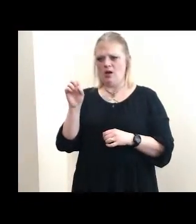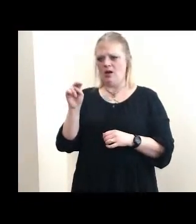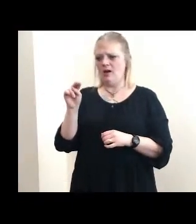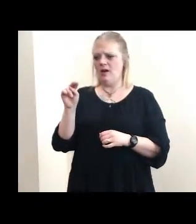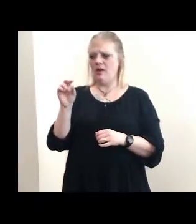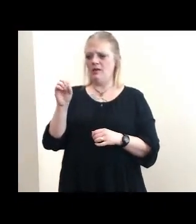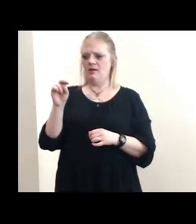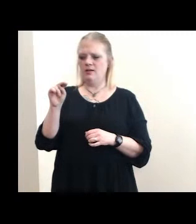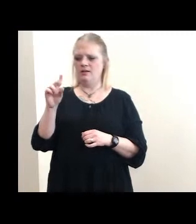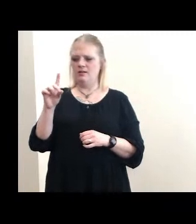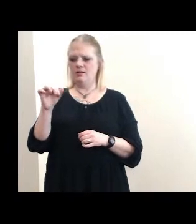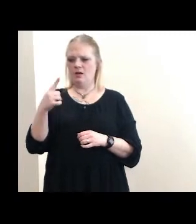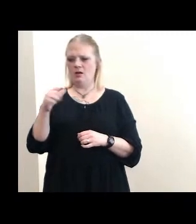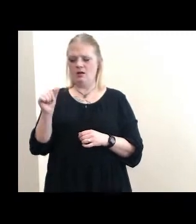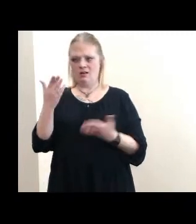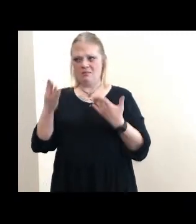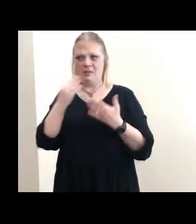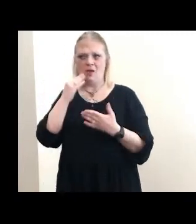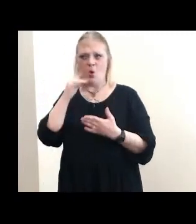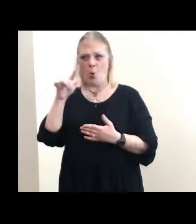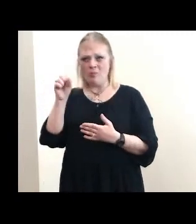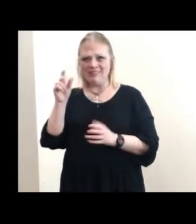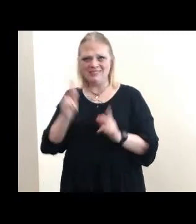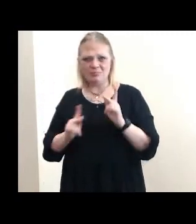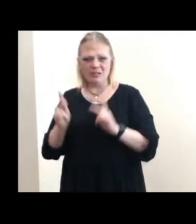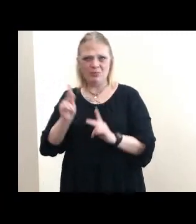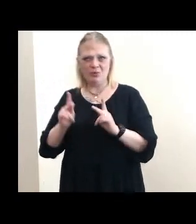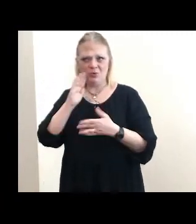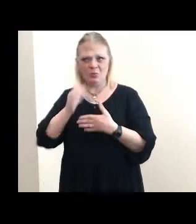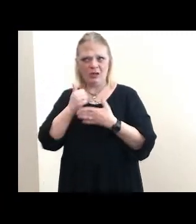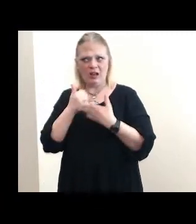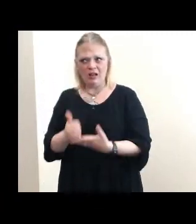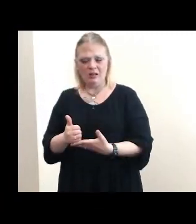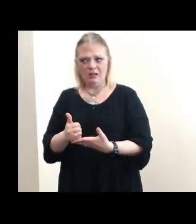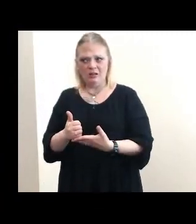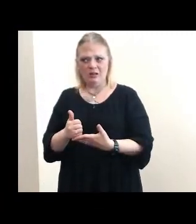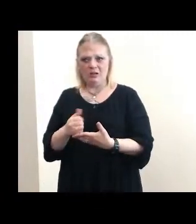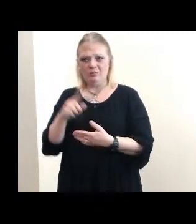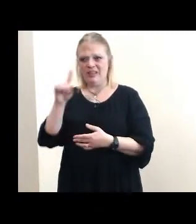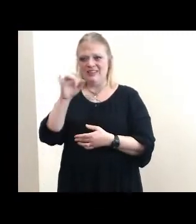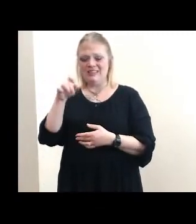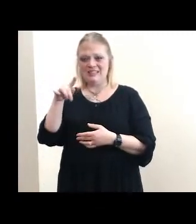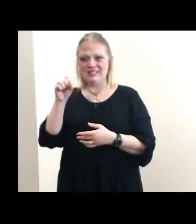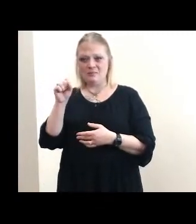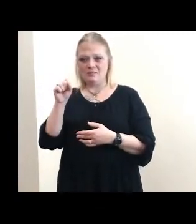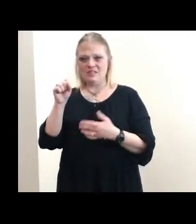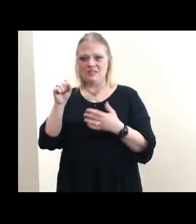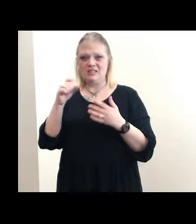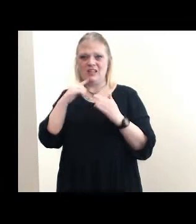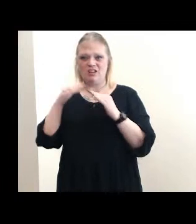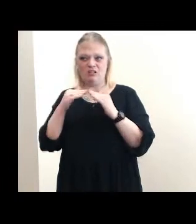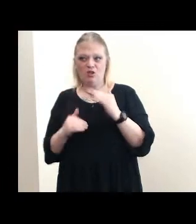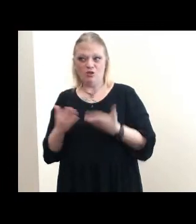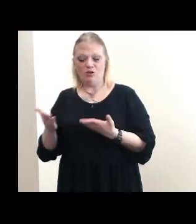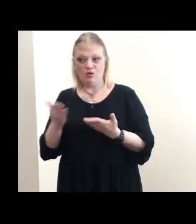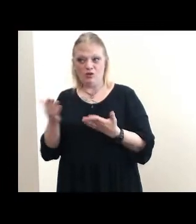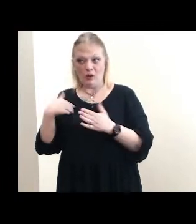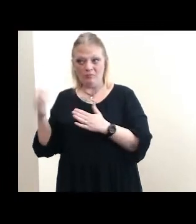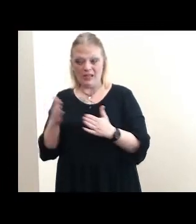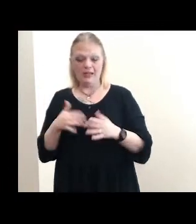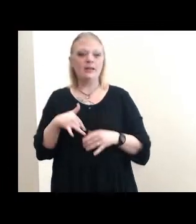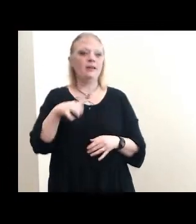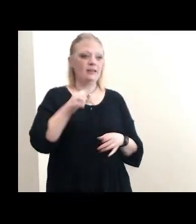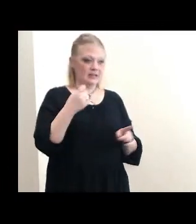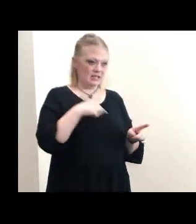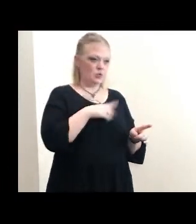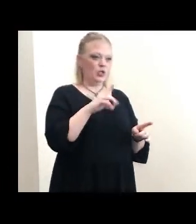County suggested maybe homeless people. Maybe it would help with those zip codes that are underserved. Do you guys have a plan for those? Yes,